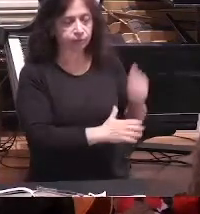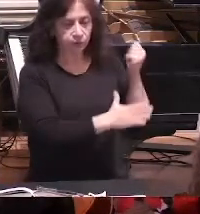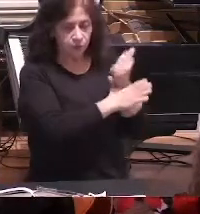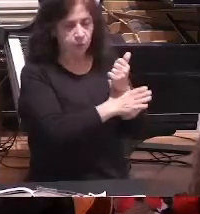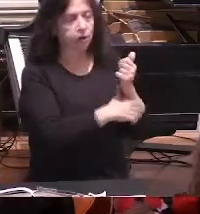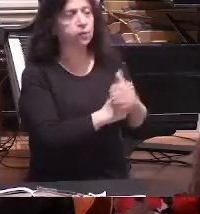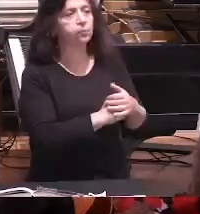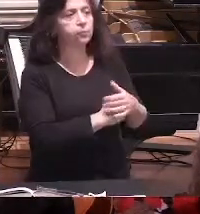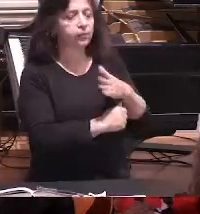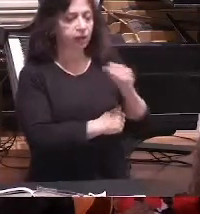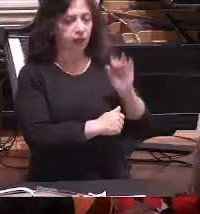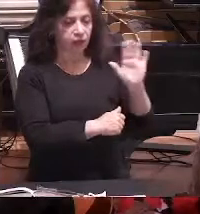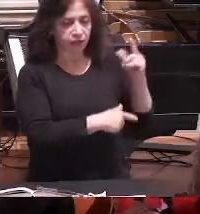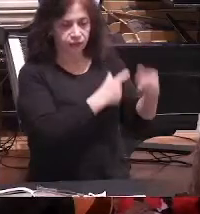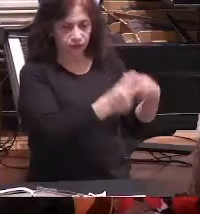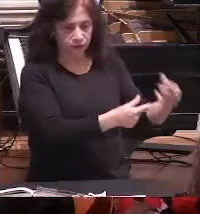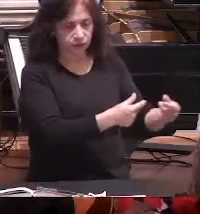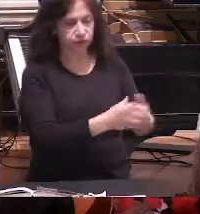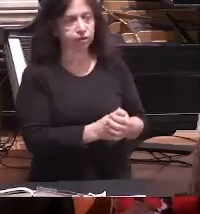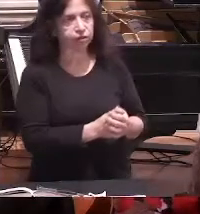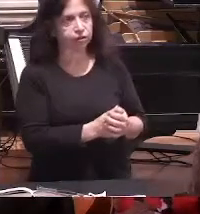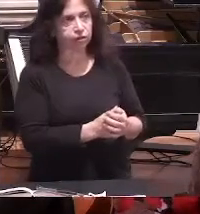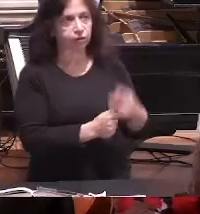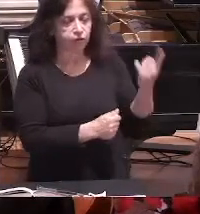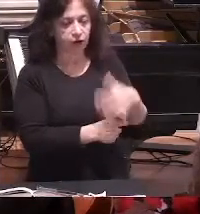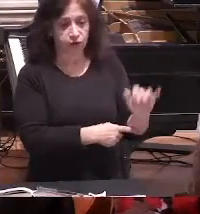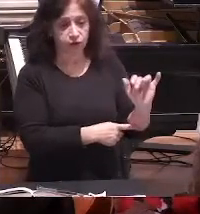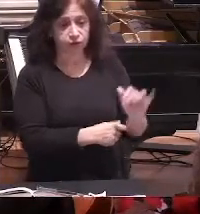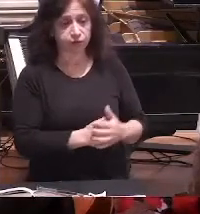Abraham and to his descendants forever."